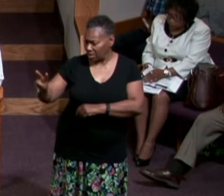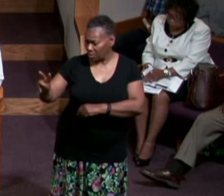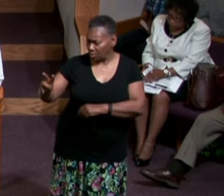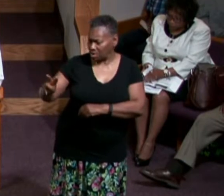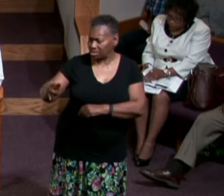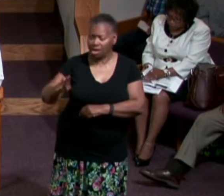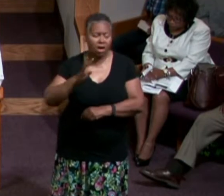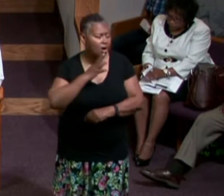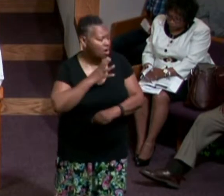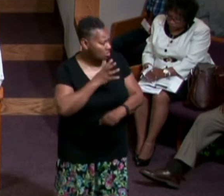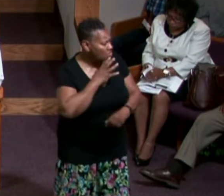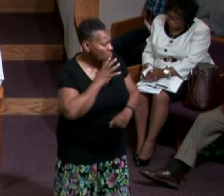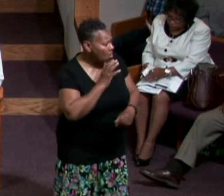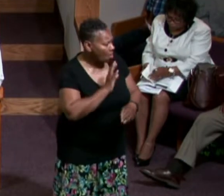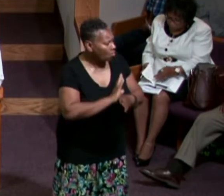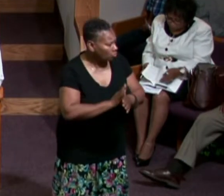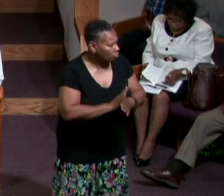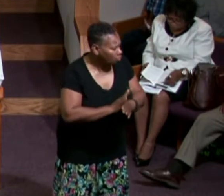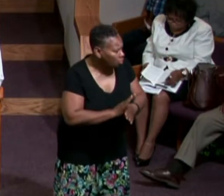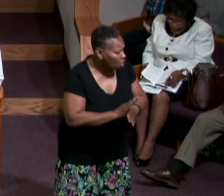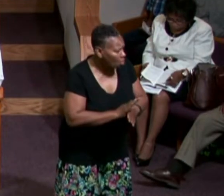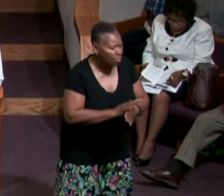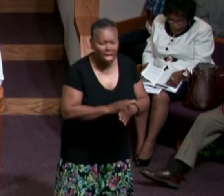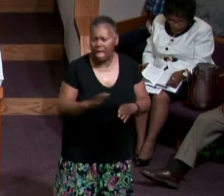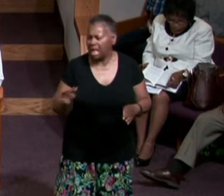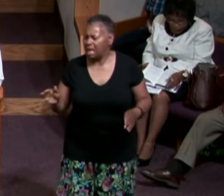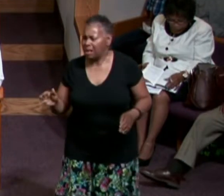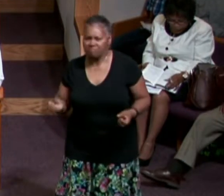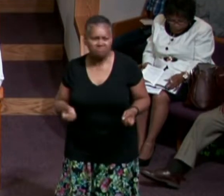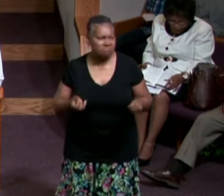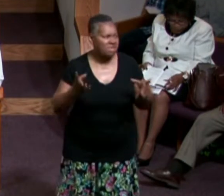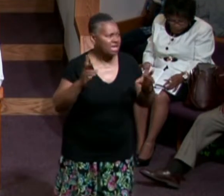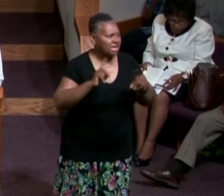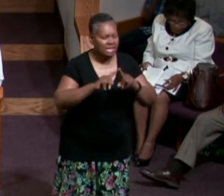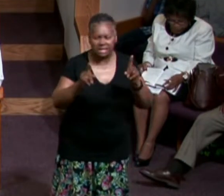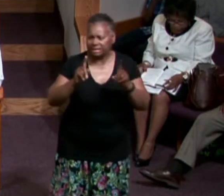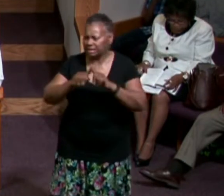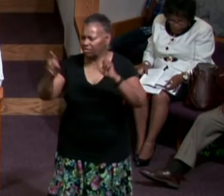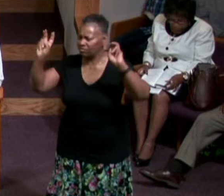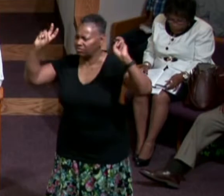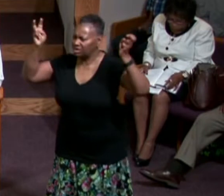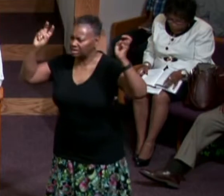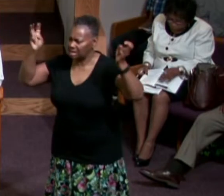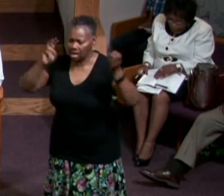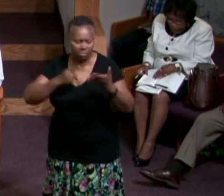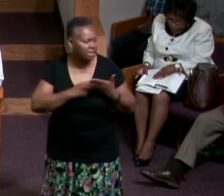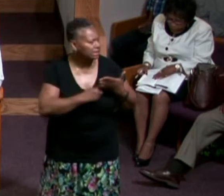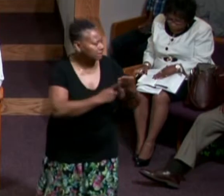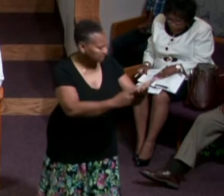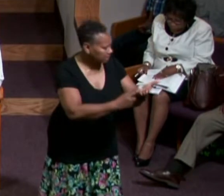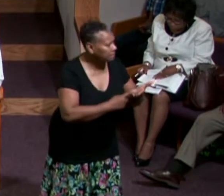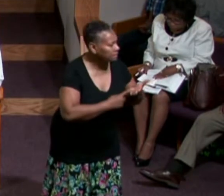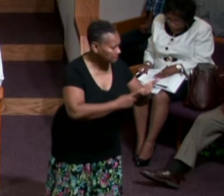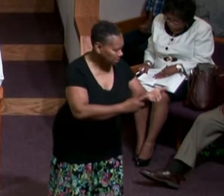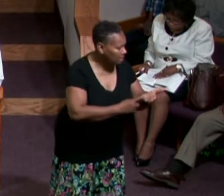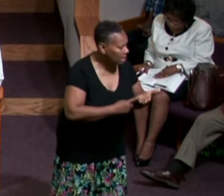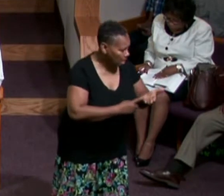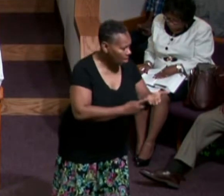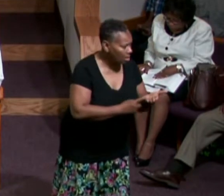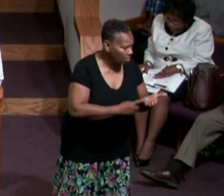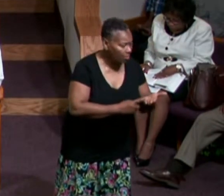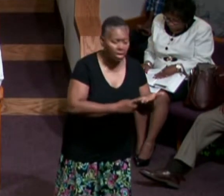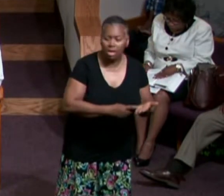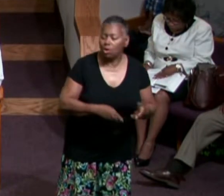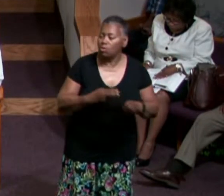talk show that had a full range of topics that were discussed on the show. Back then, it was called the Maury Povich